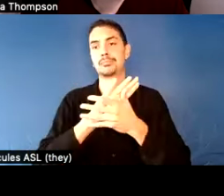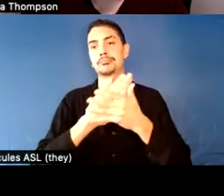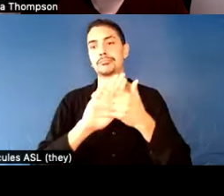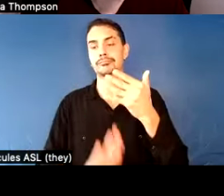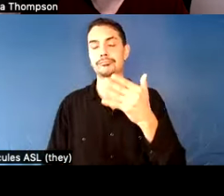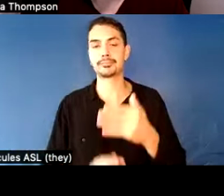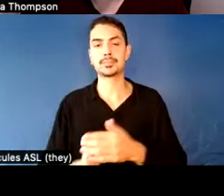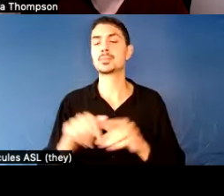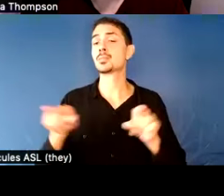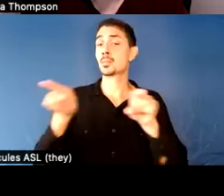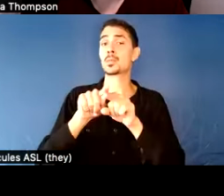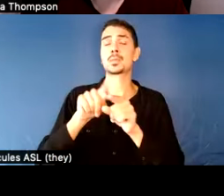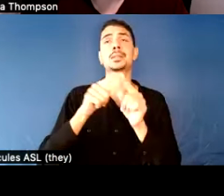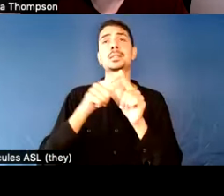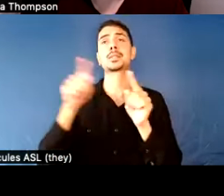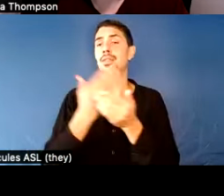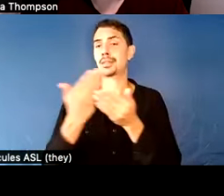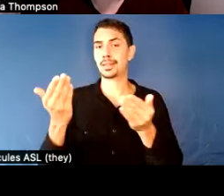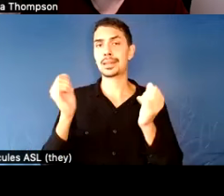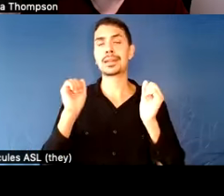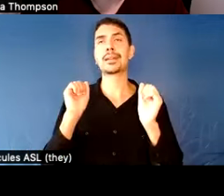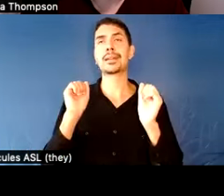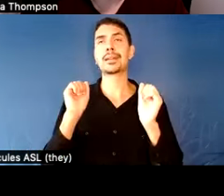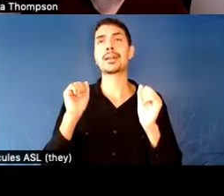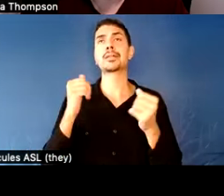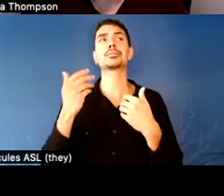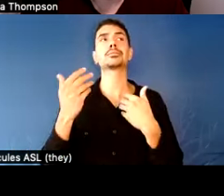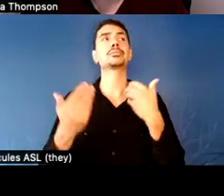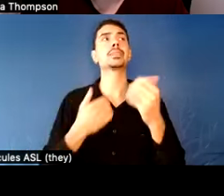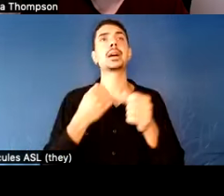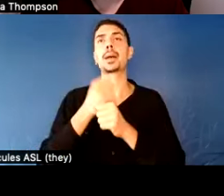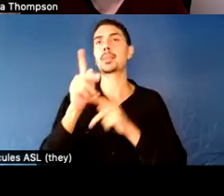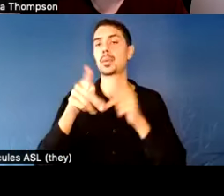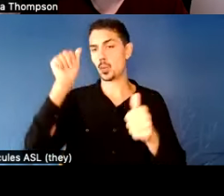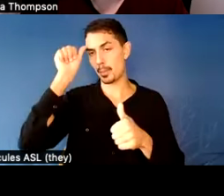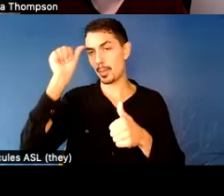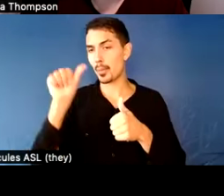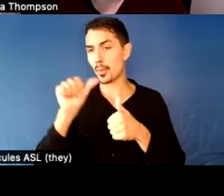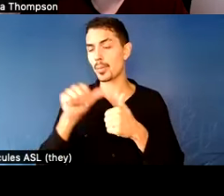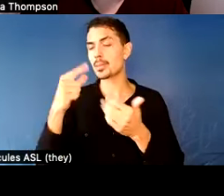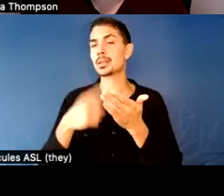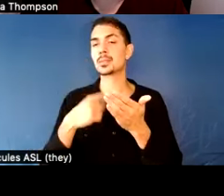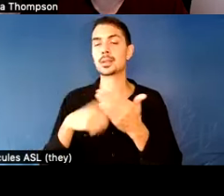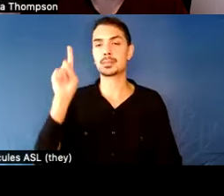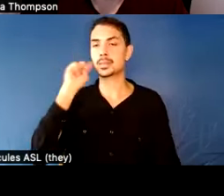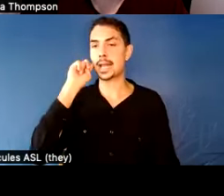Also, different things can make people remember. Sometimes it